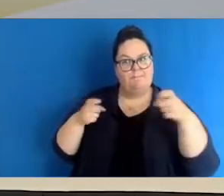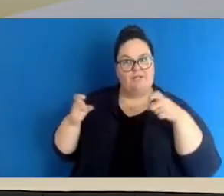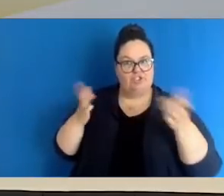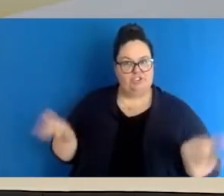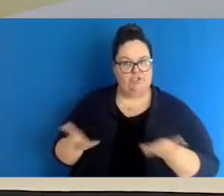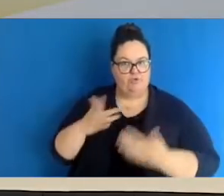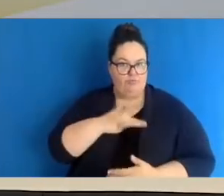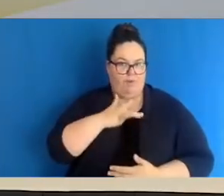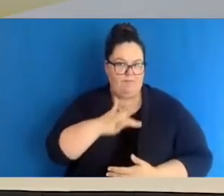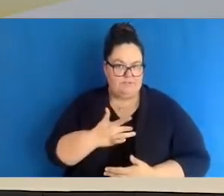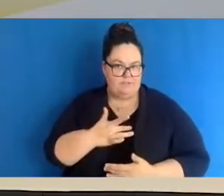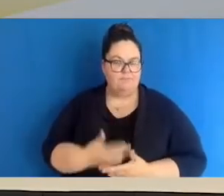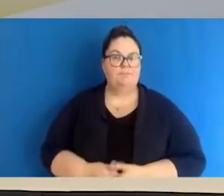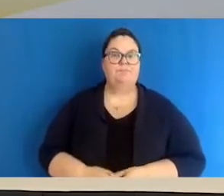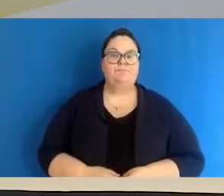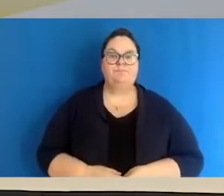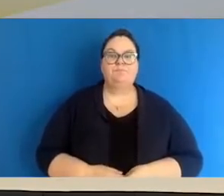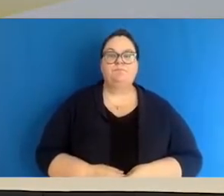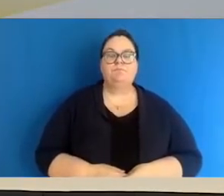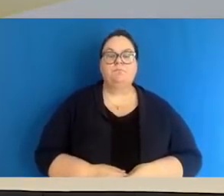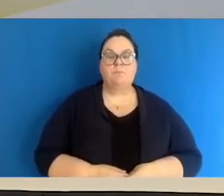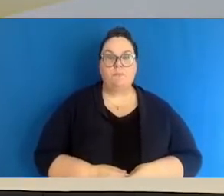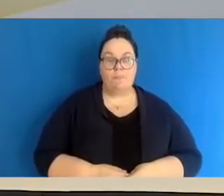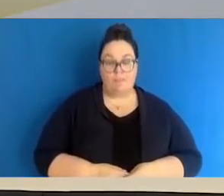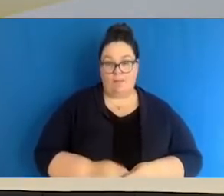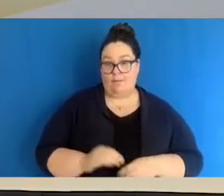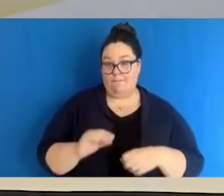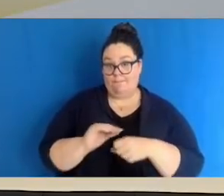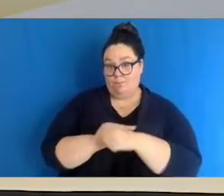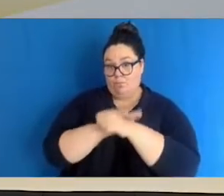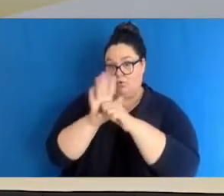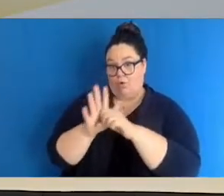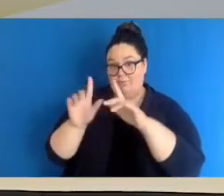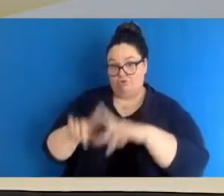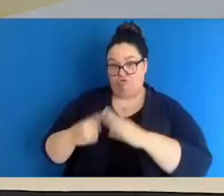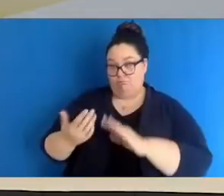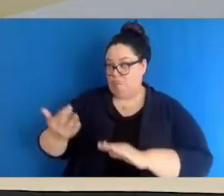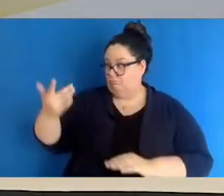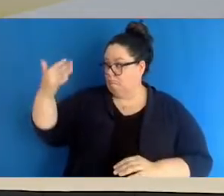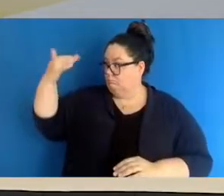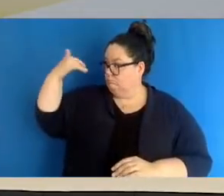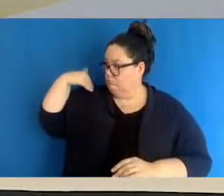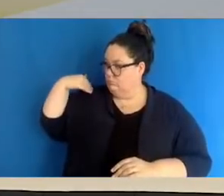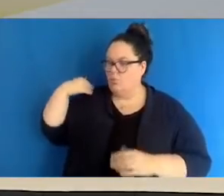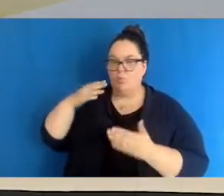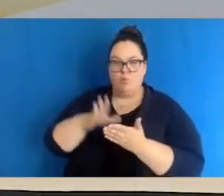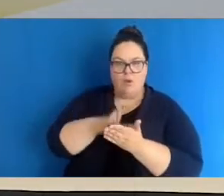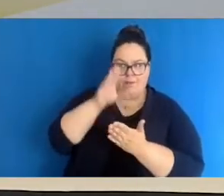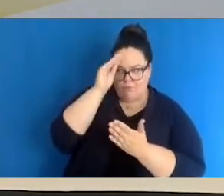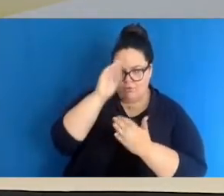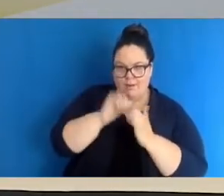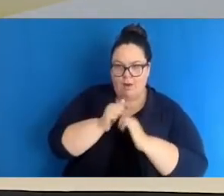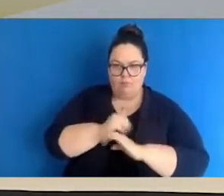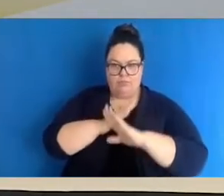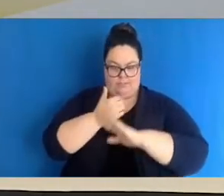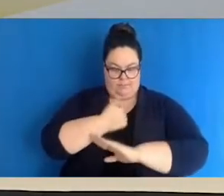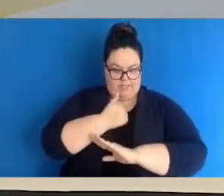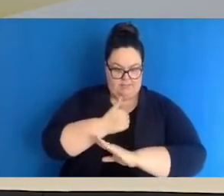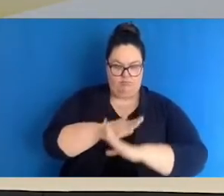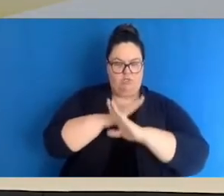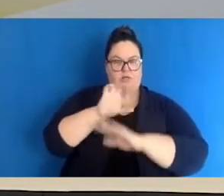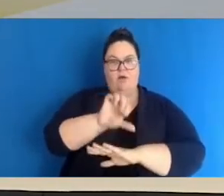PEI. Since the pandemic began, we've learned much about how to protect ourselves and others from COVID-19 and other